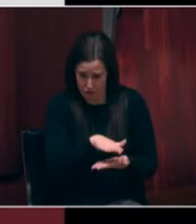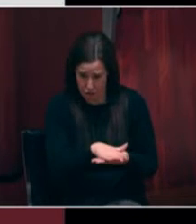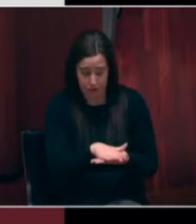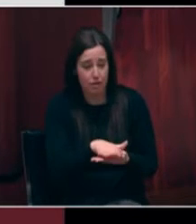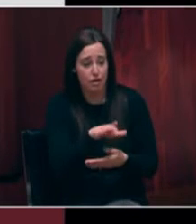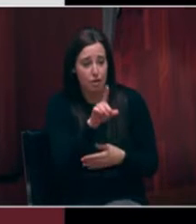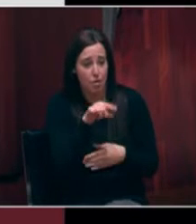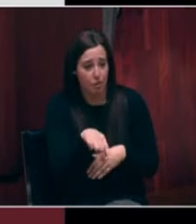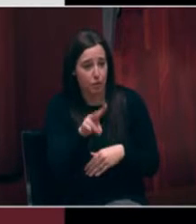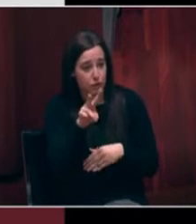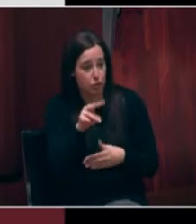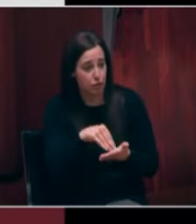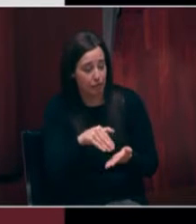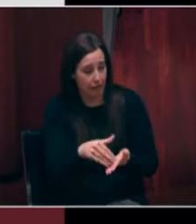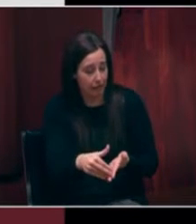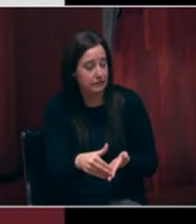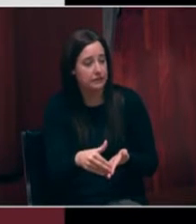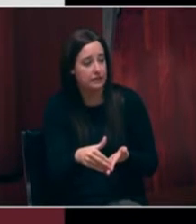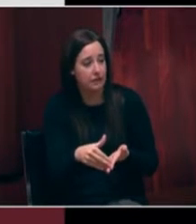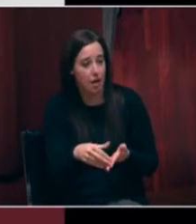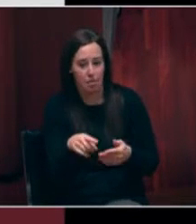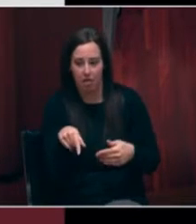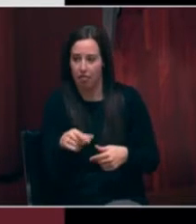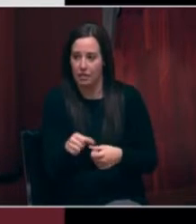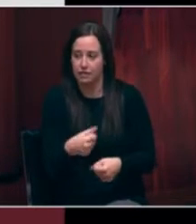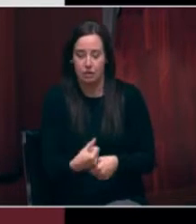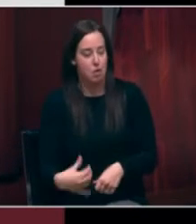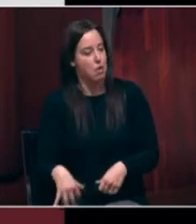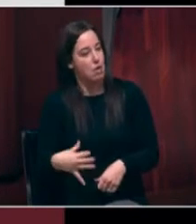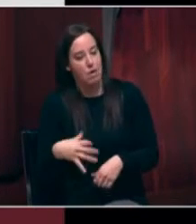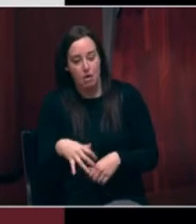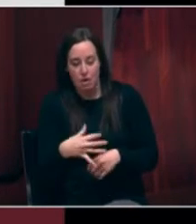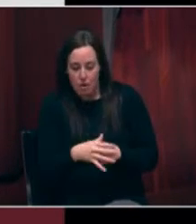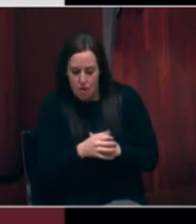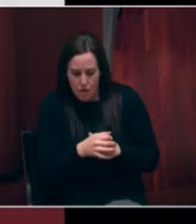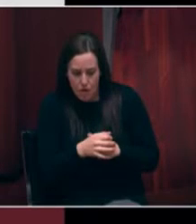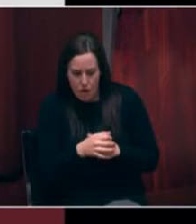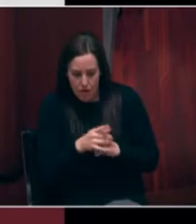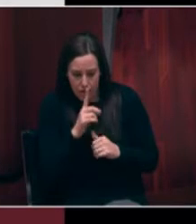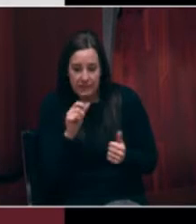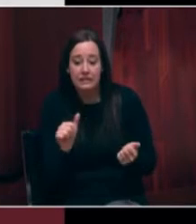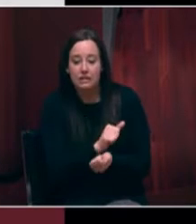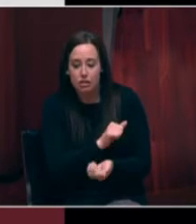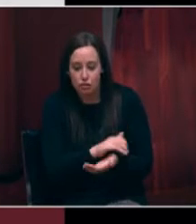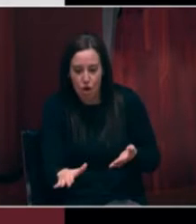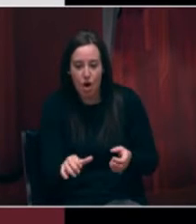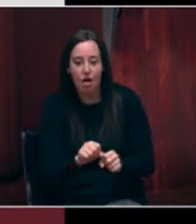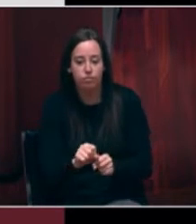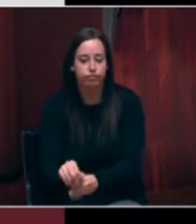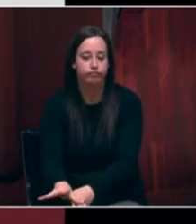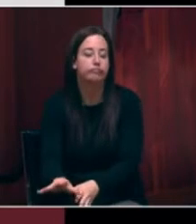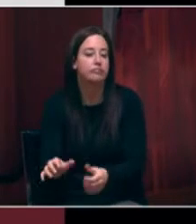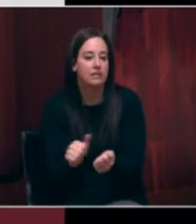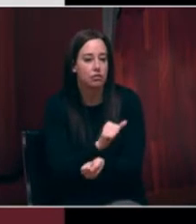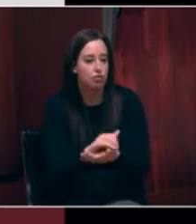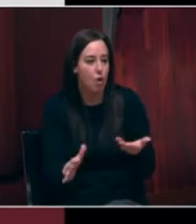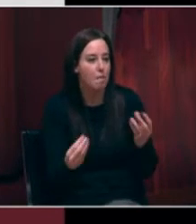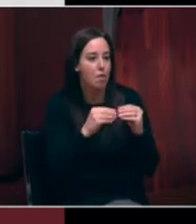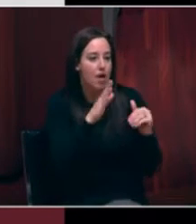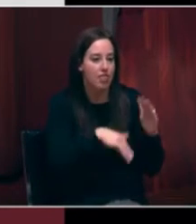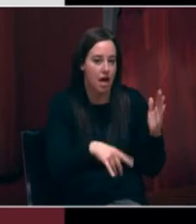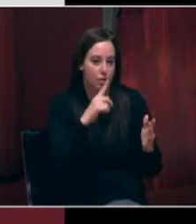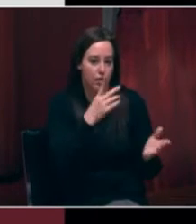million. But this year we blew it out of the water. We destroyed a lot more than we brought in. And the